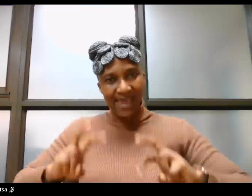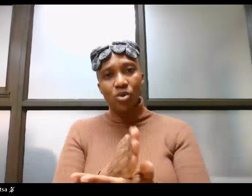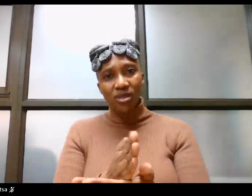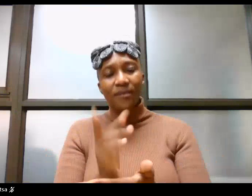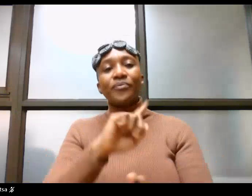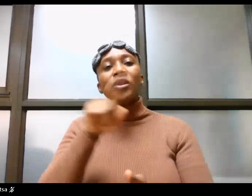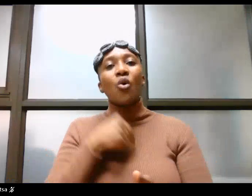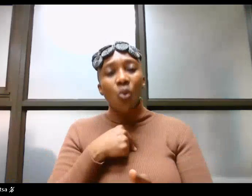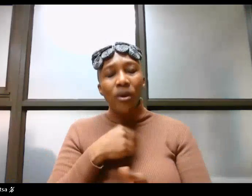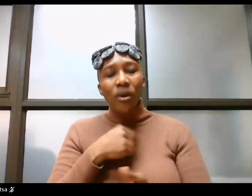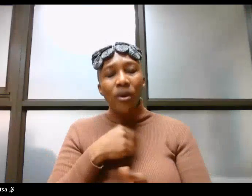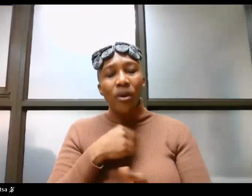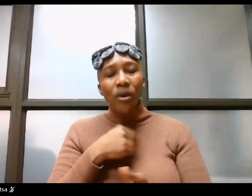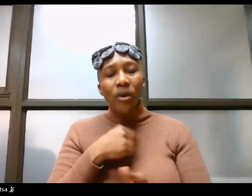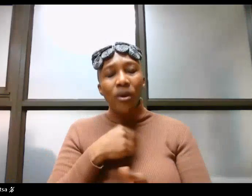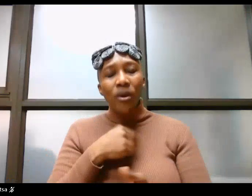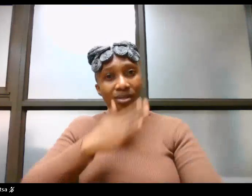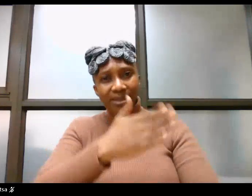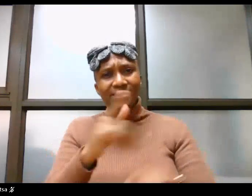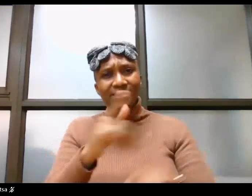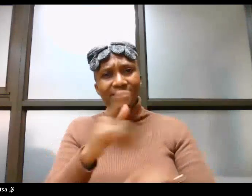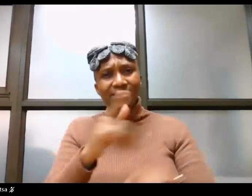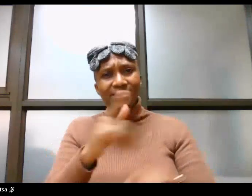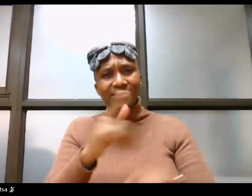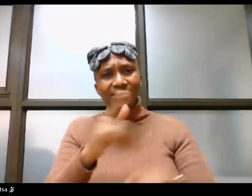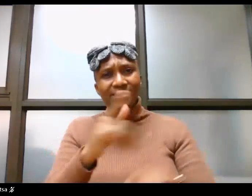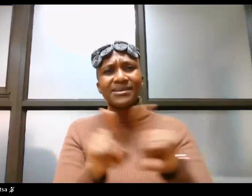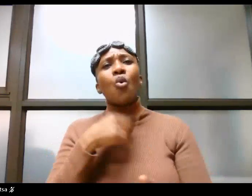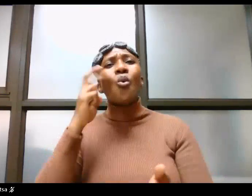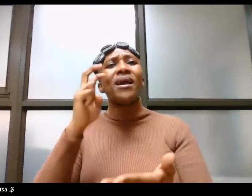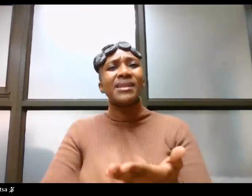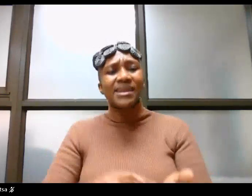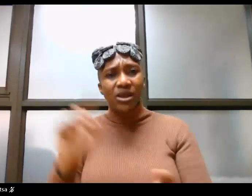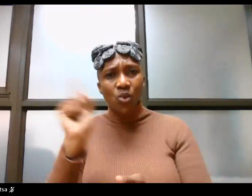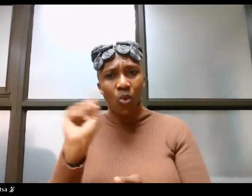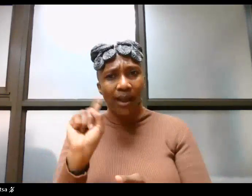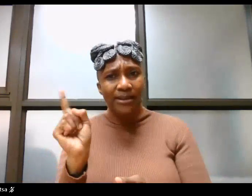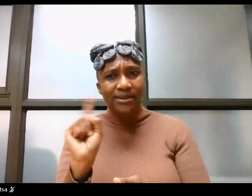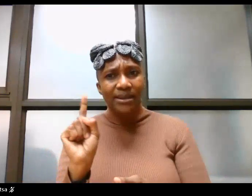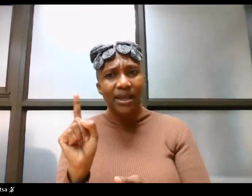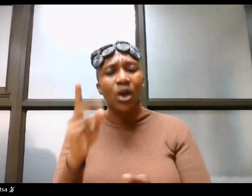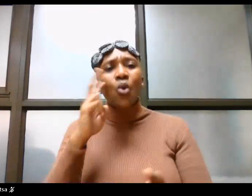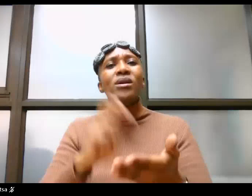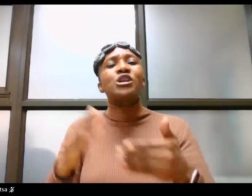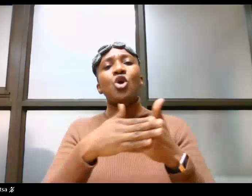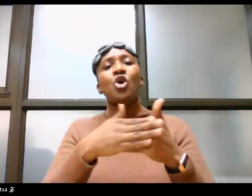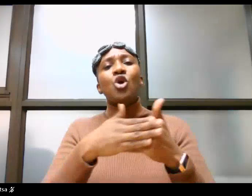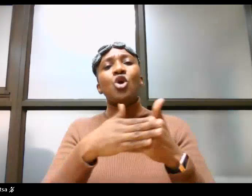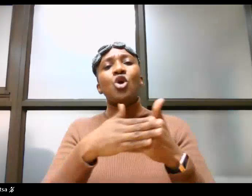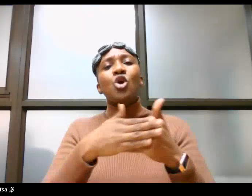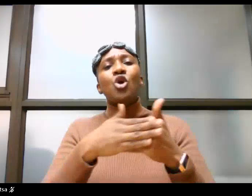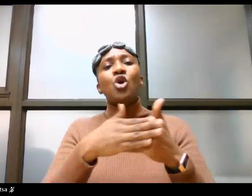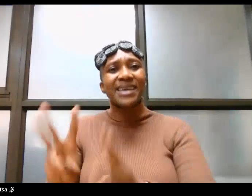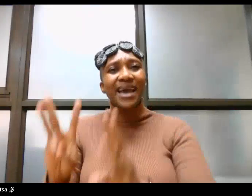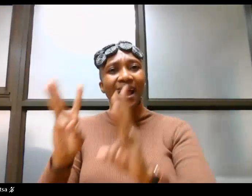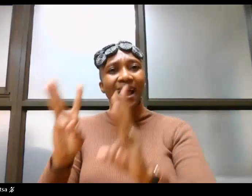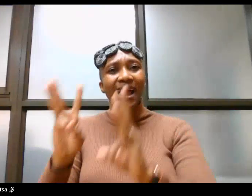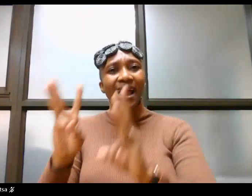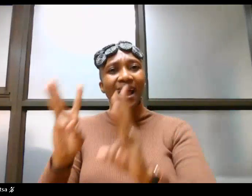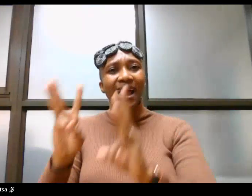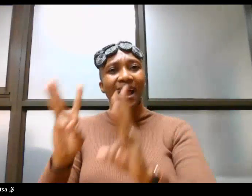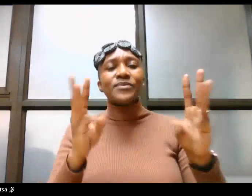with this, even in schools, we need to open channels of